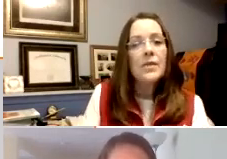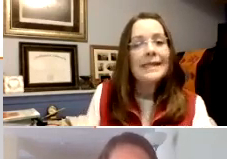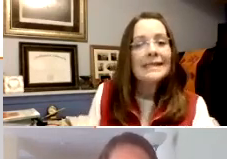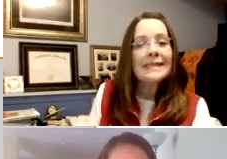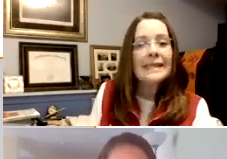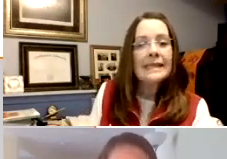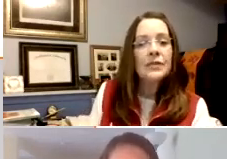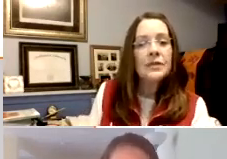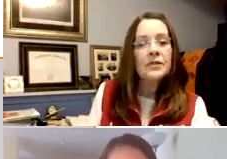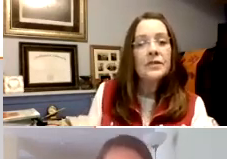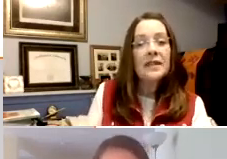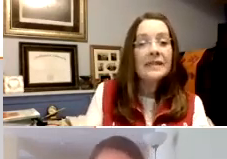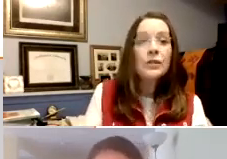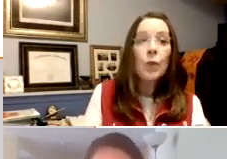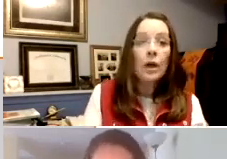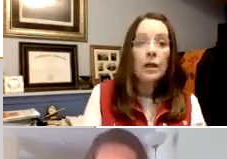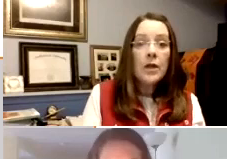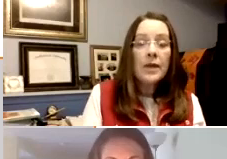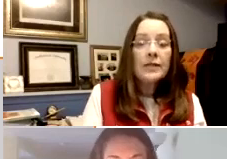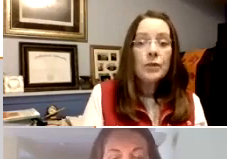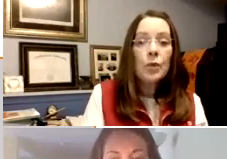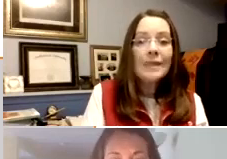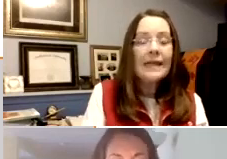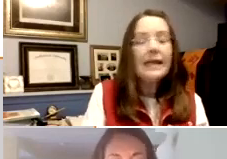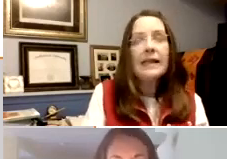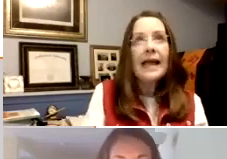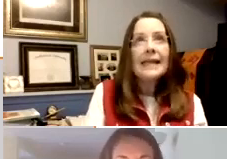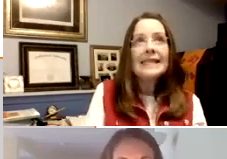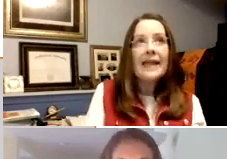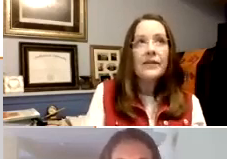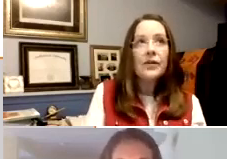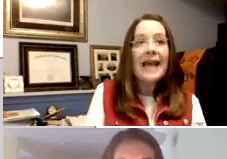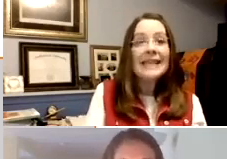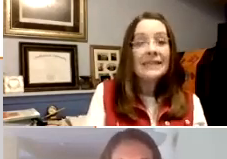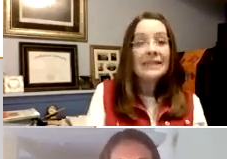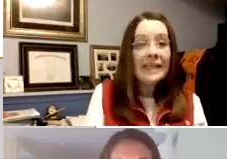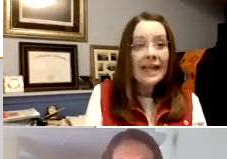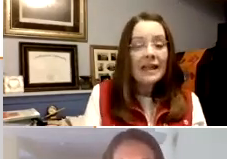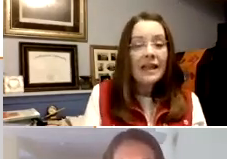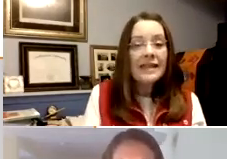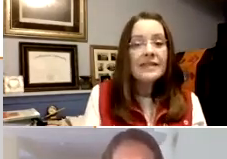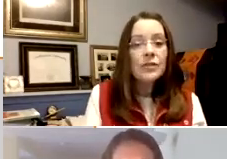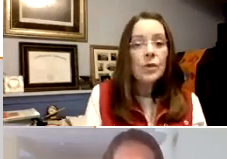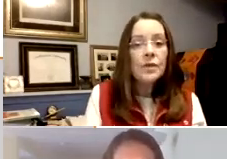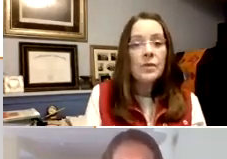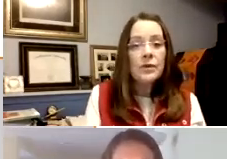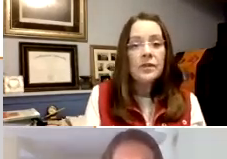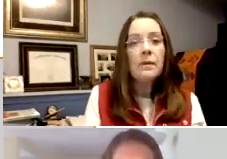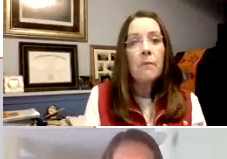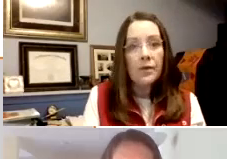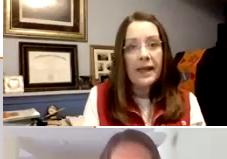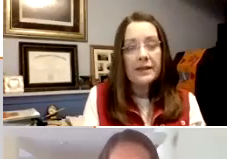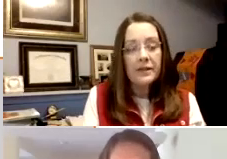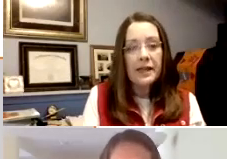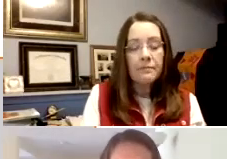Here we can see students using light as a tool, right? Light is never the activity. Light is the tool that we use to